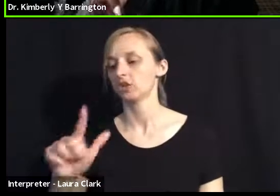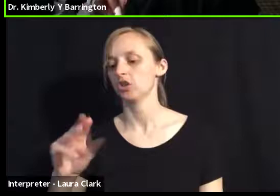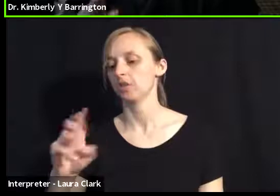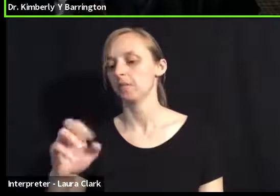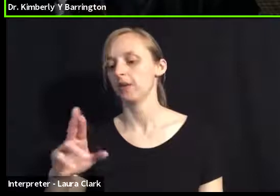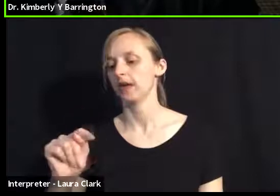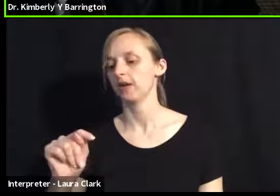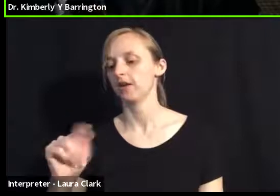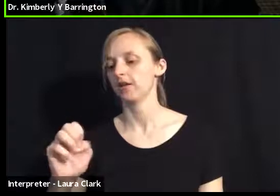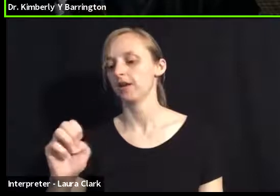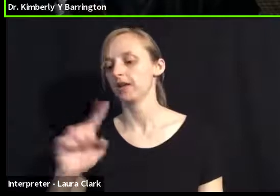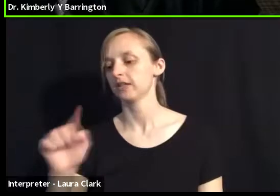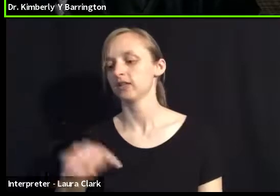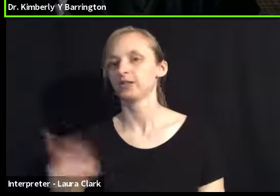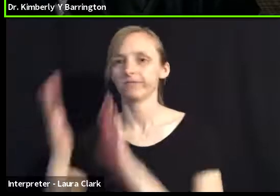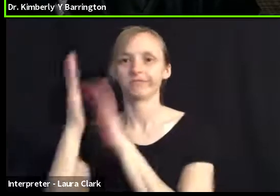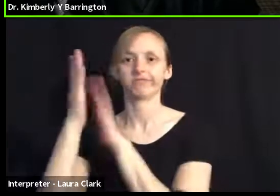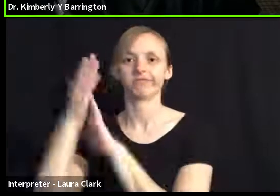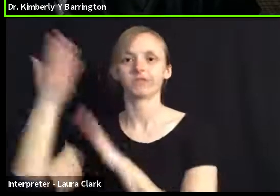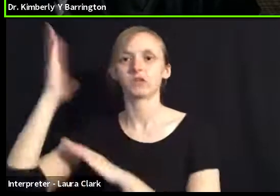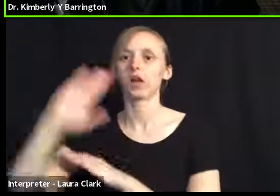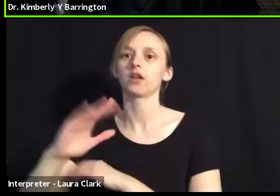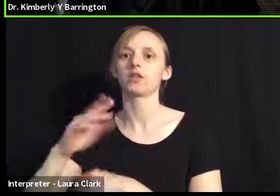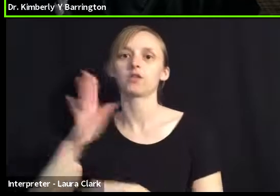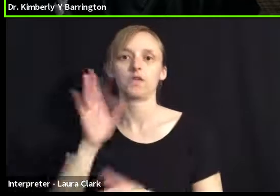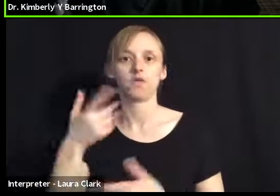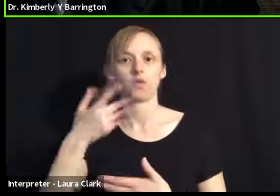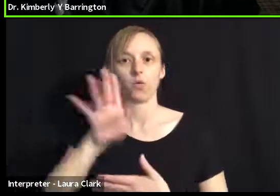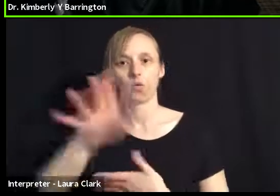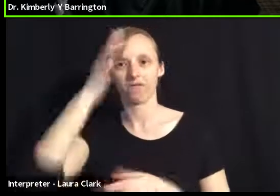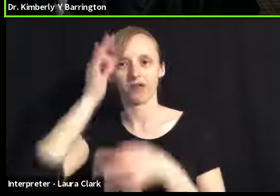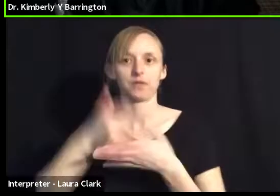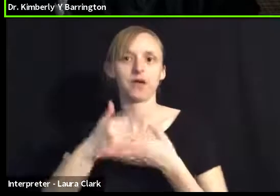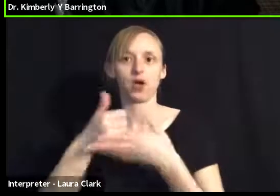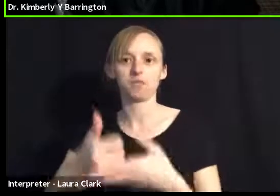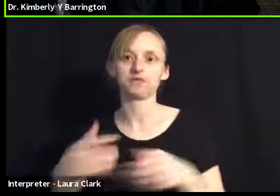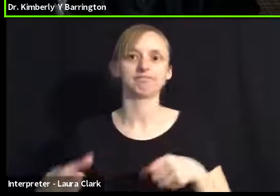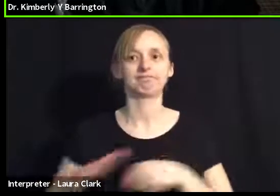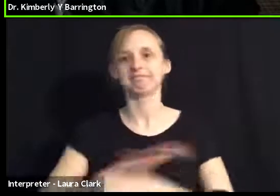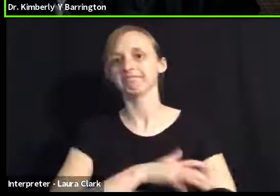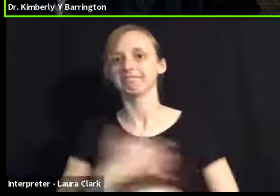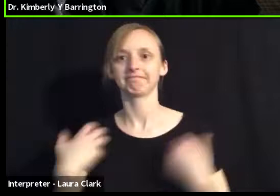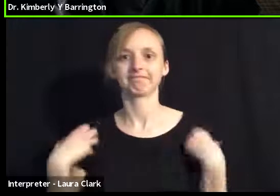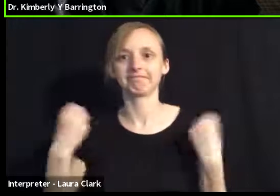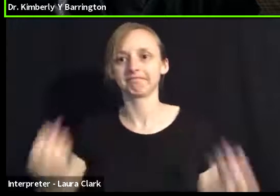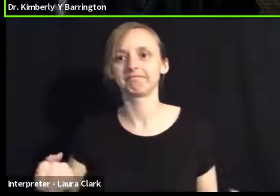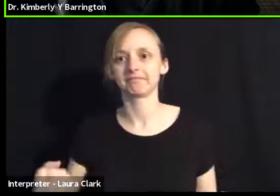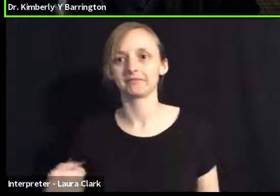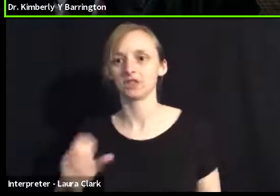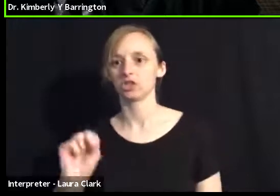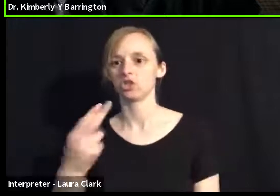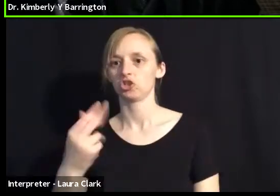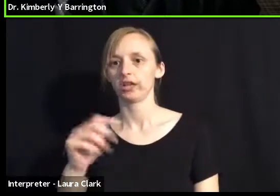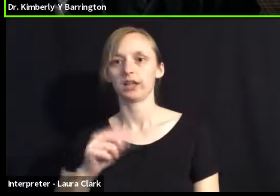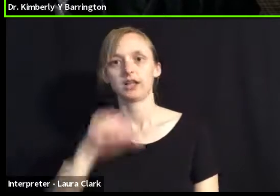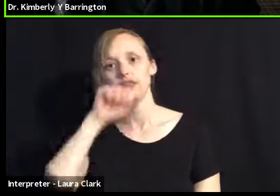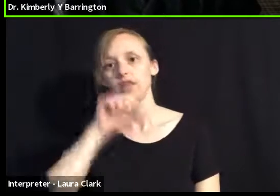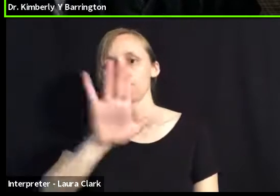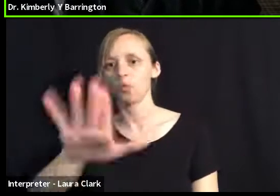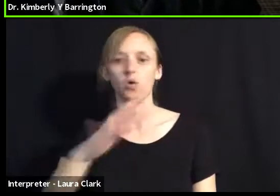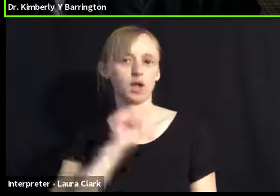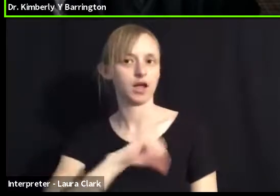will make thee whole. Glory to God. Shana says, I love your spirit and your attitude, your love for God. Keep on. God's got